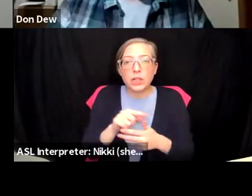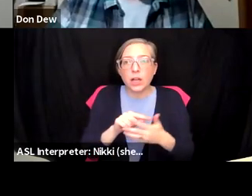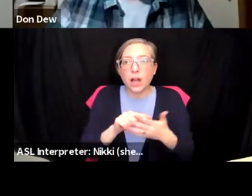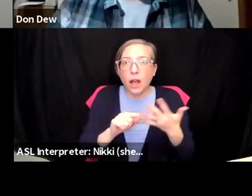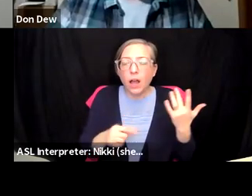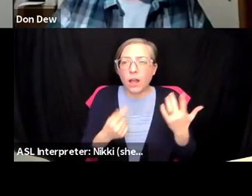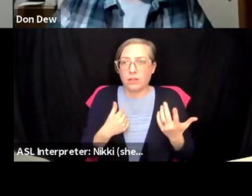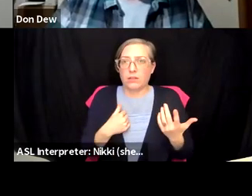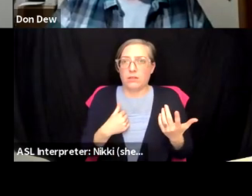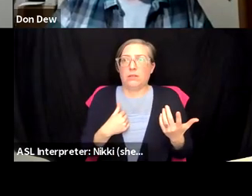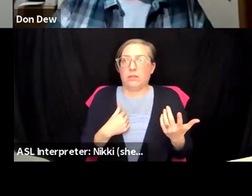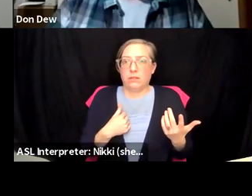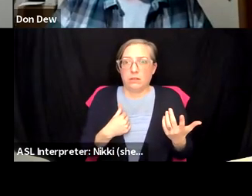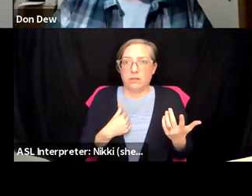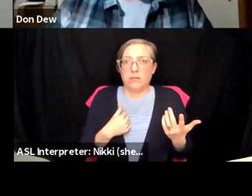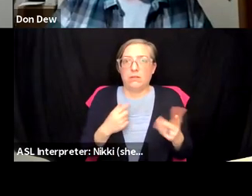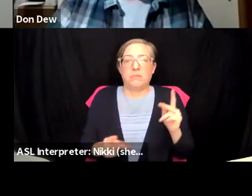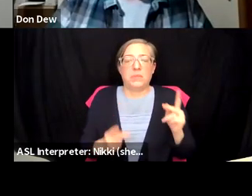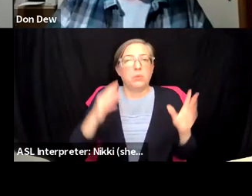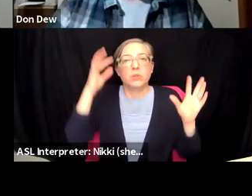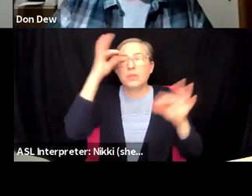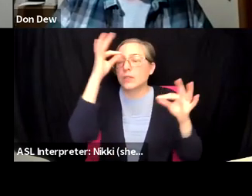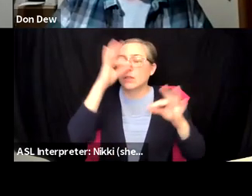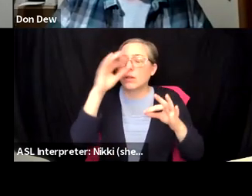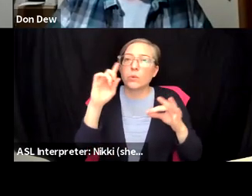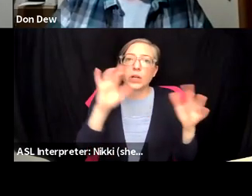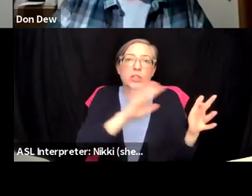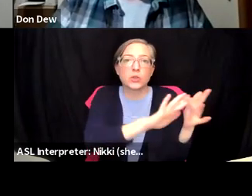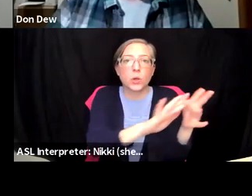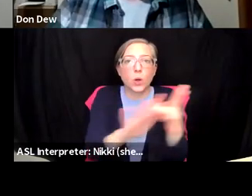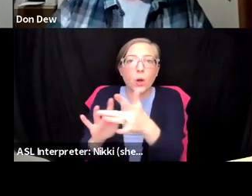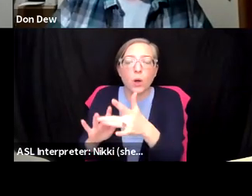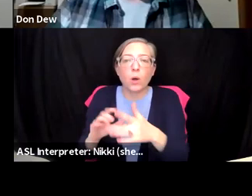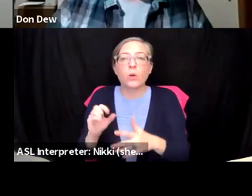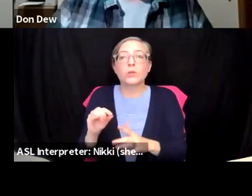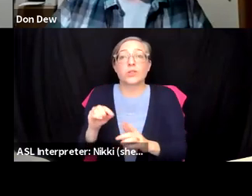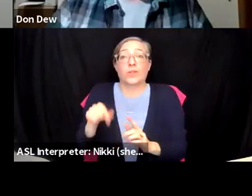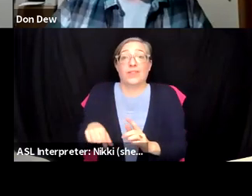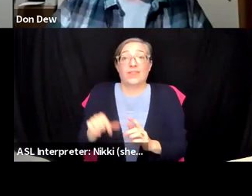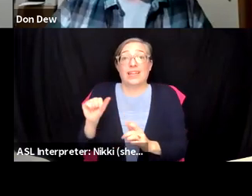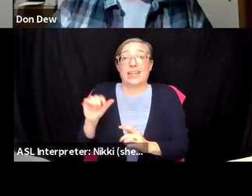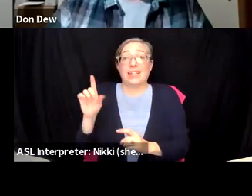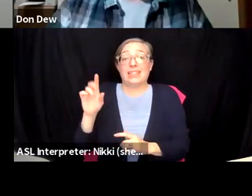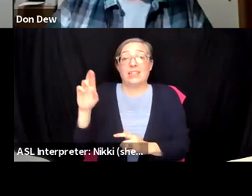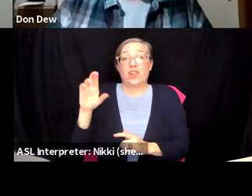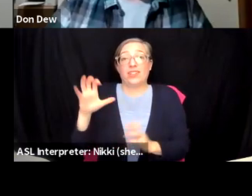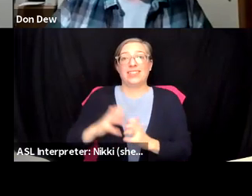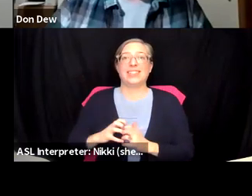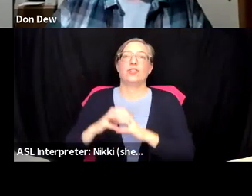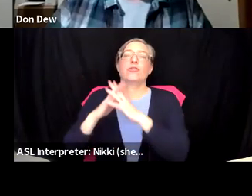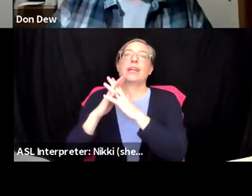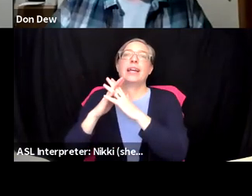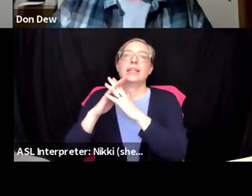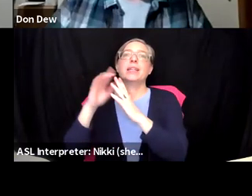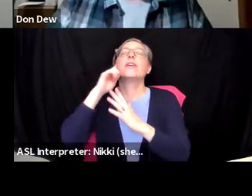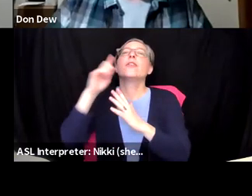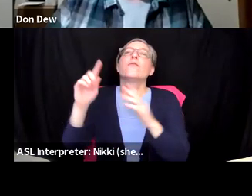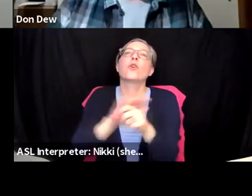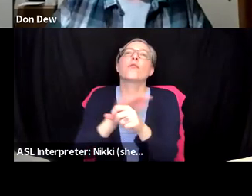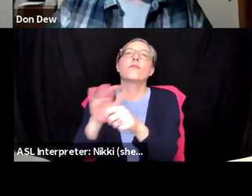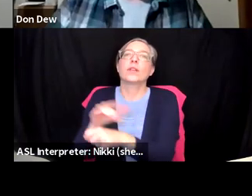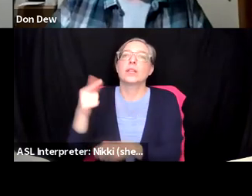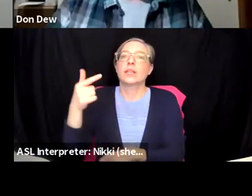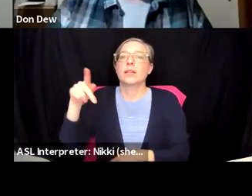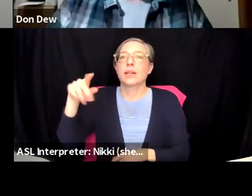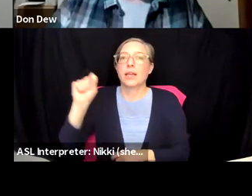this was created 5 years ago to get those people that were falling through the cracks. And it is a way so people